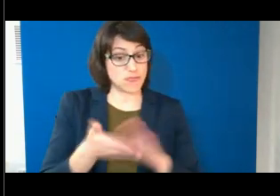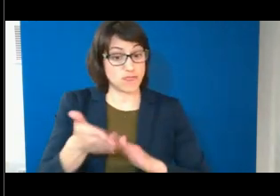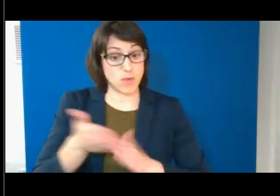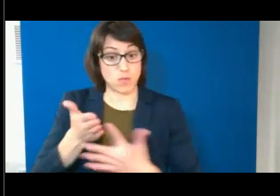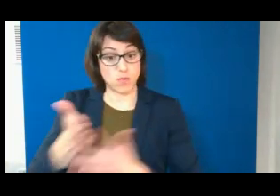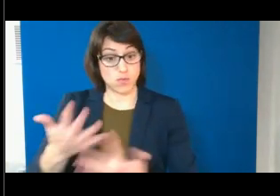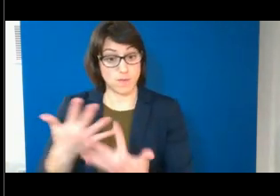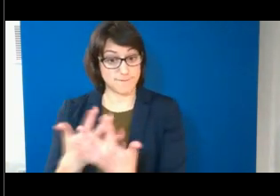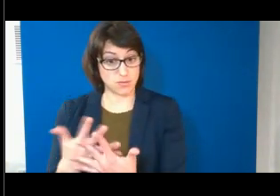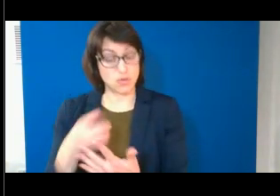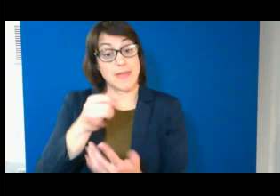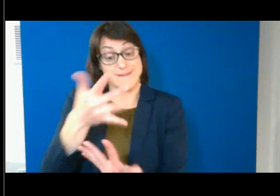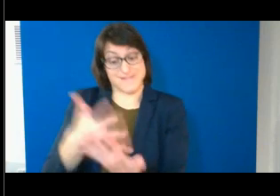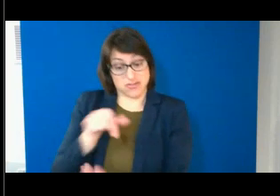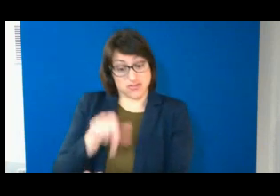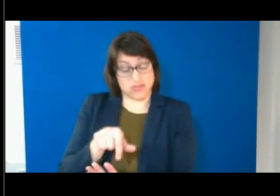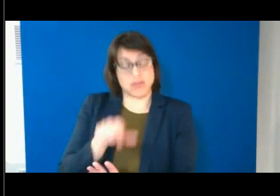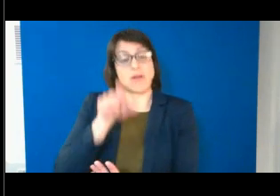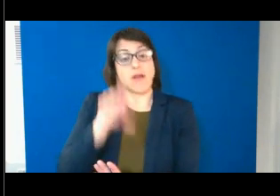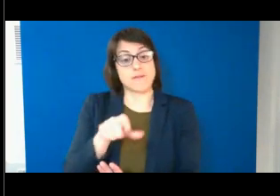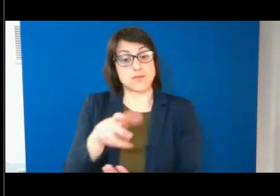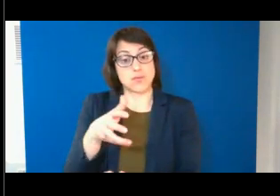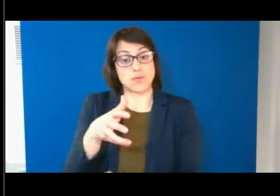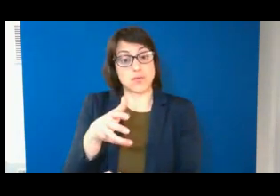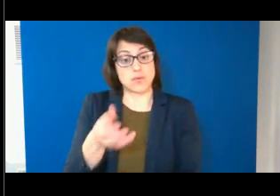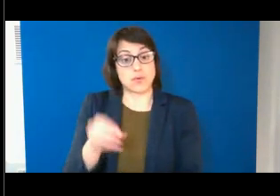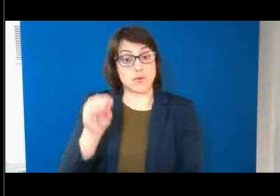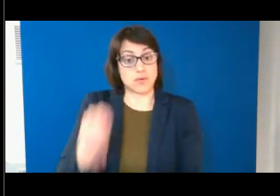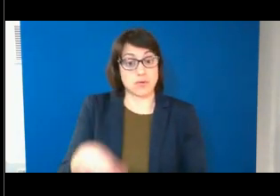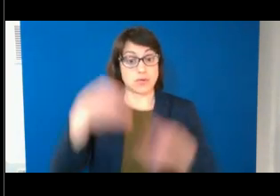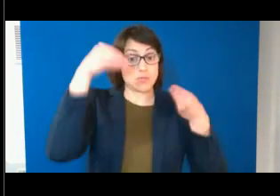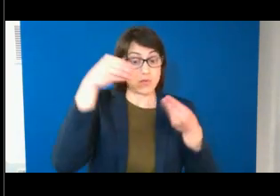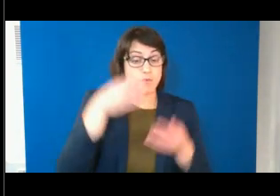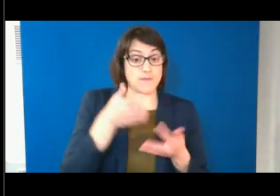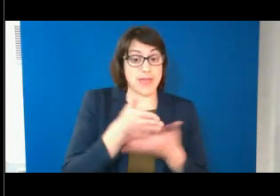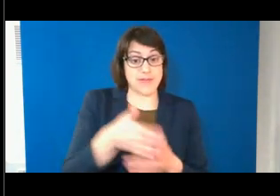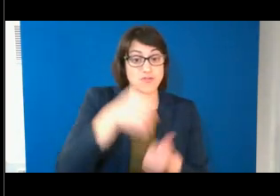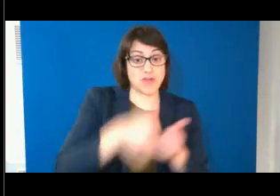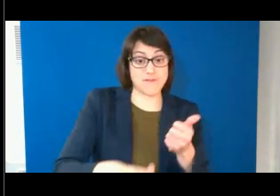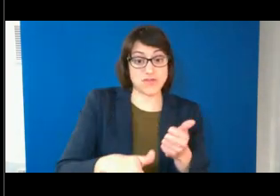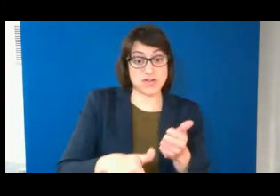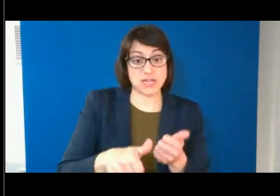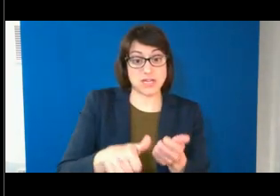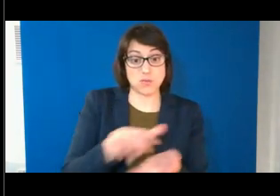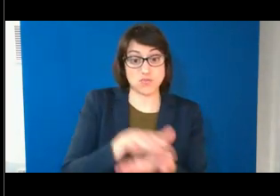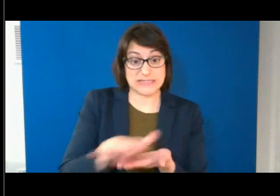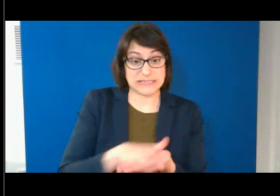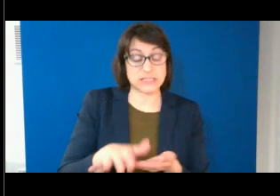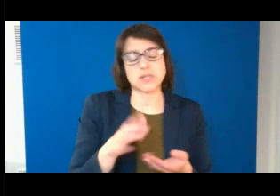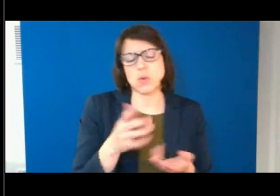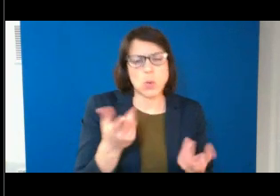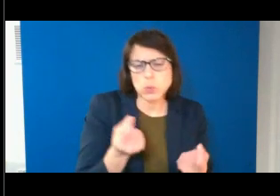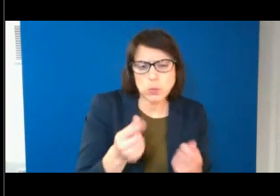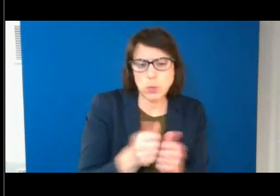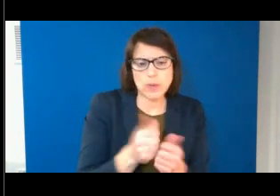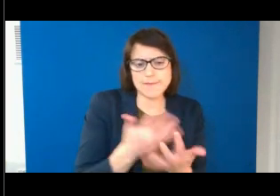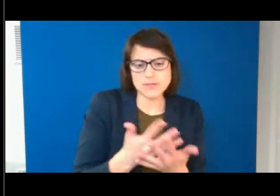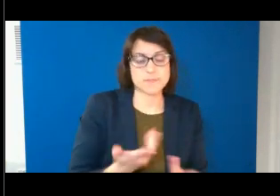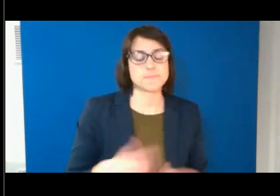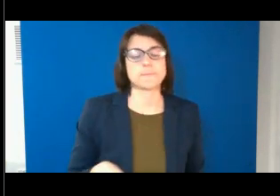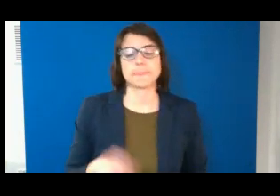you have to then remove that filter after every rinse? And then what do you do with those filters? Thanks. Yeah, so most of what we're collecting at the